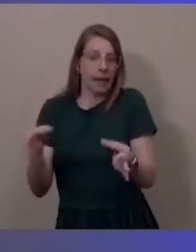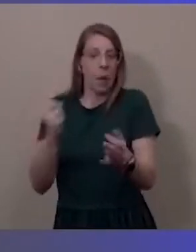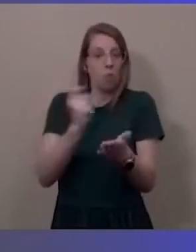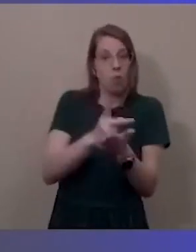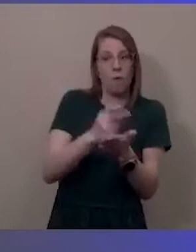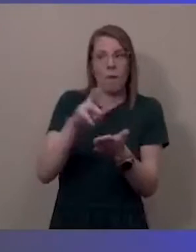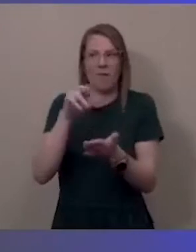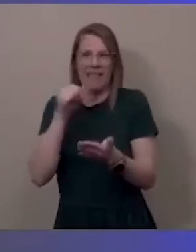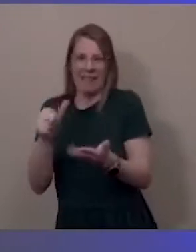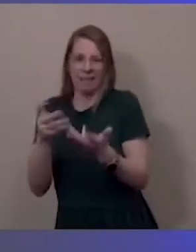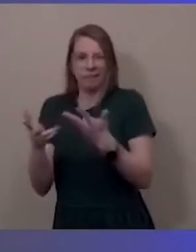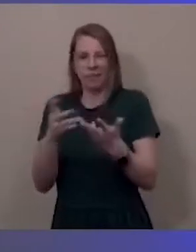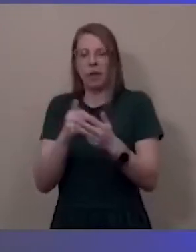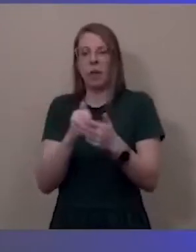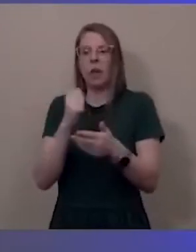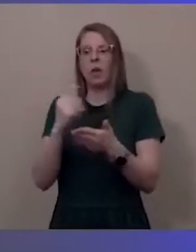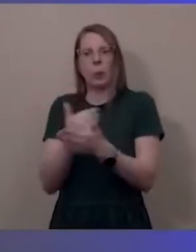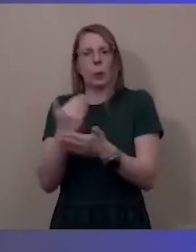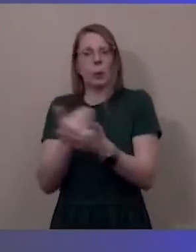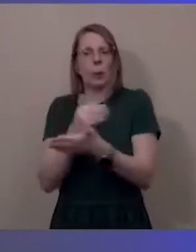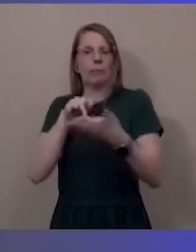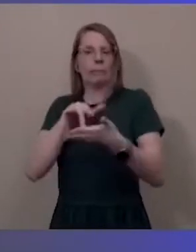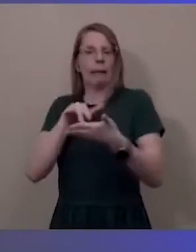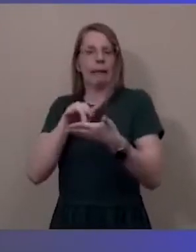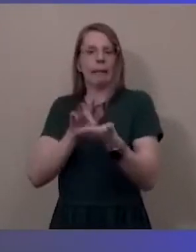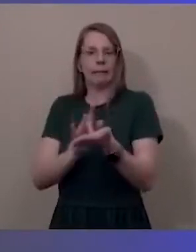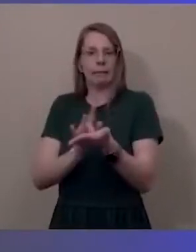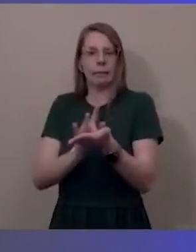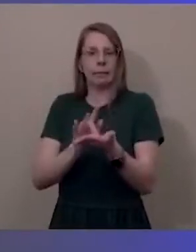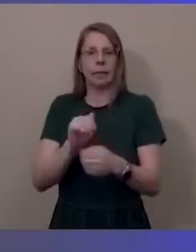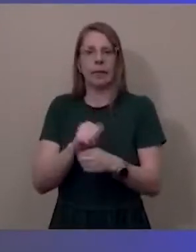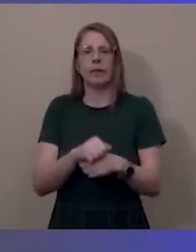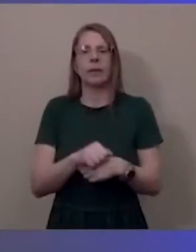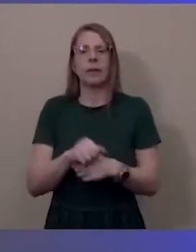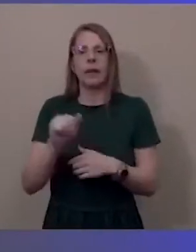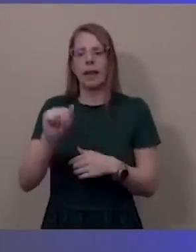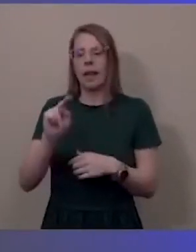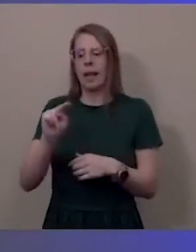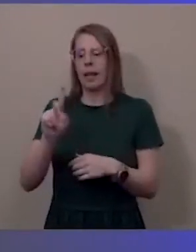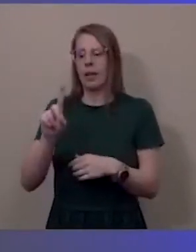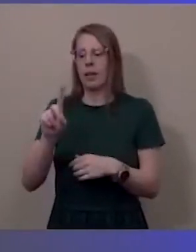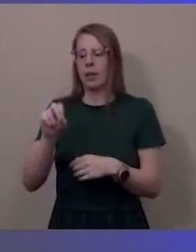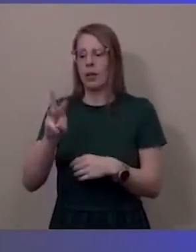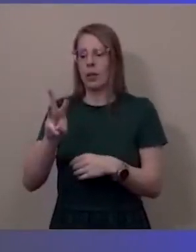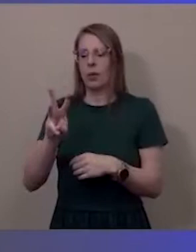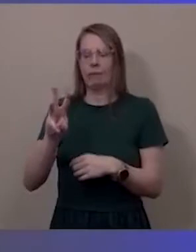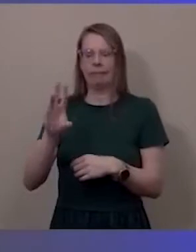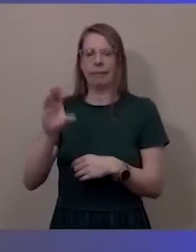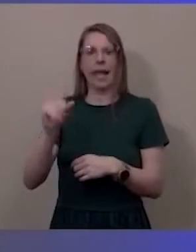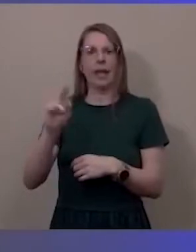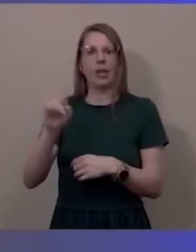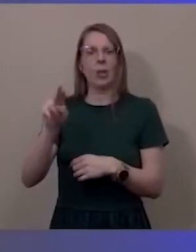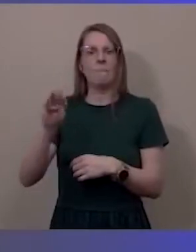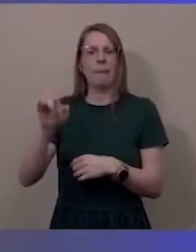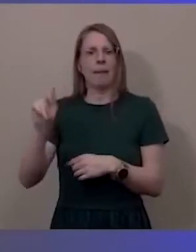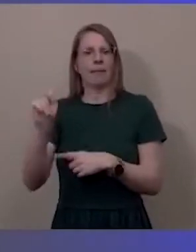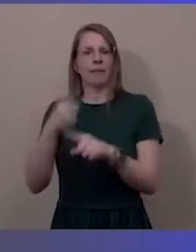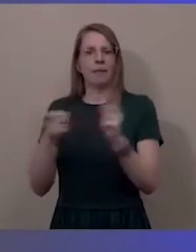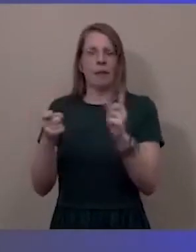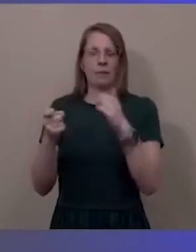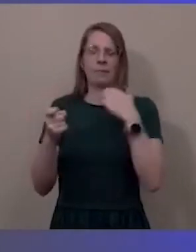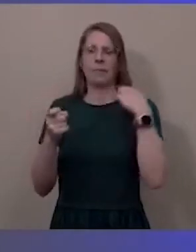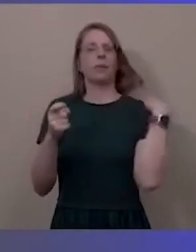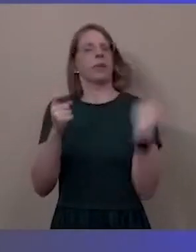this new study drug, Aducanumab, from the company Biogen. We haven't had a new drug